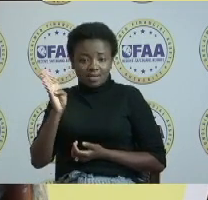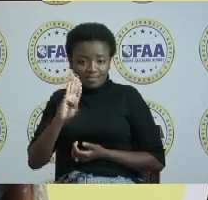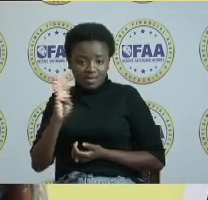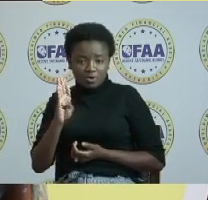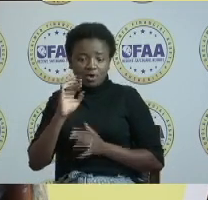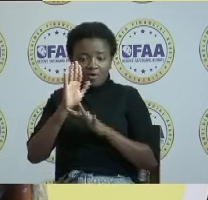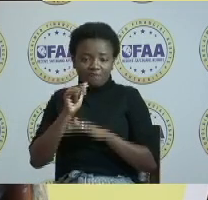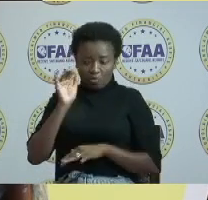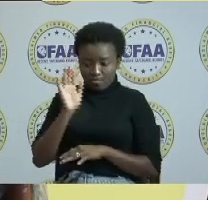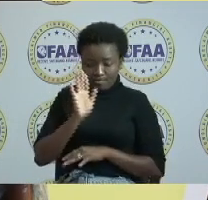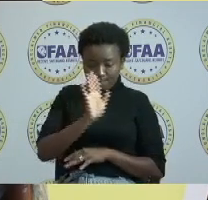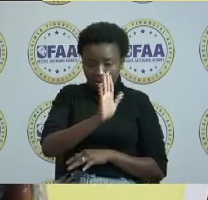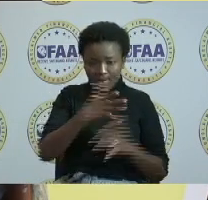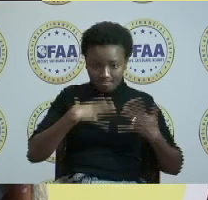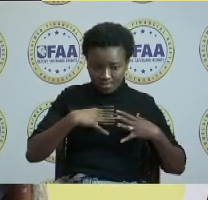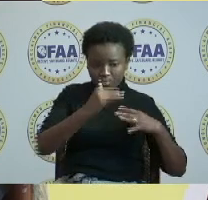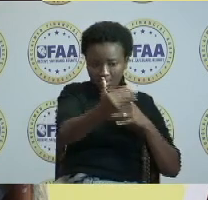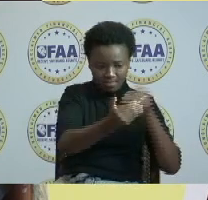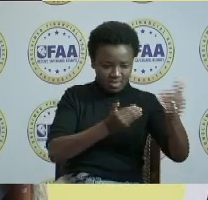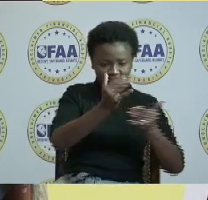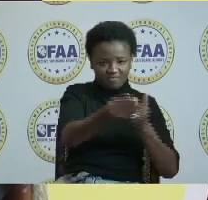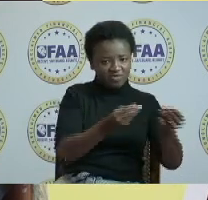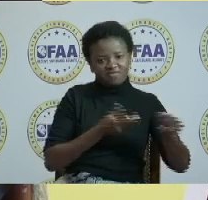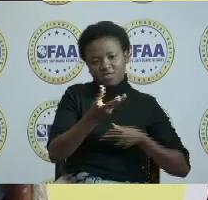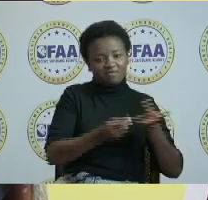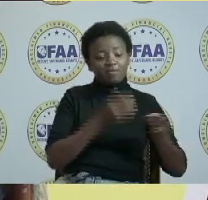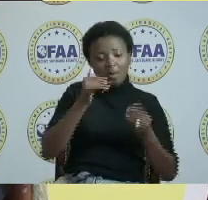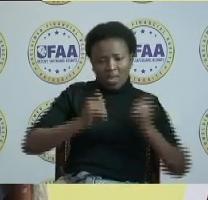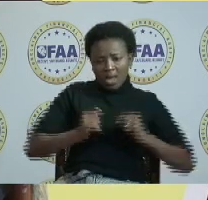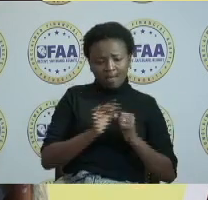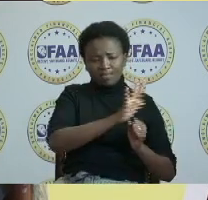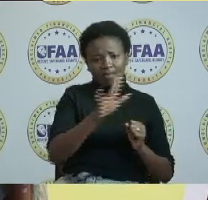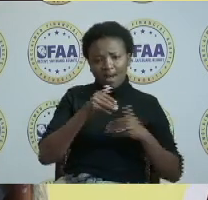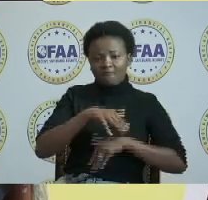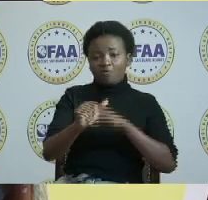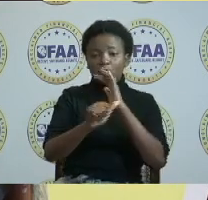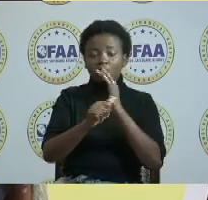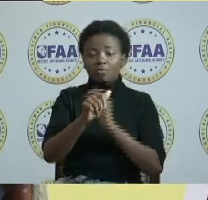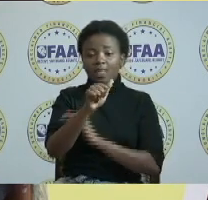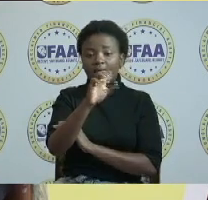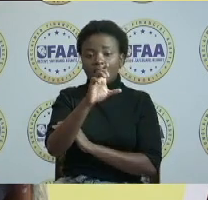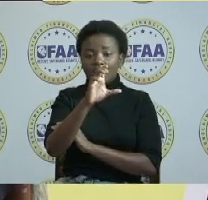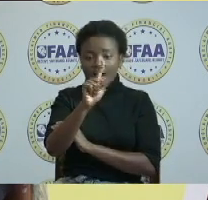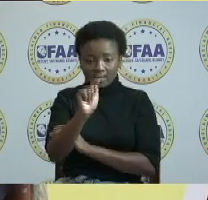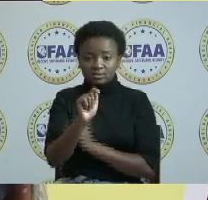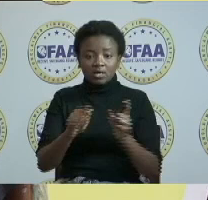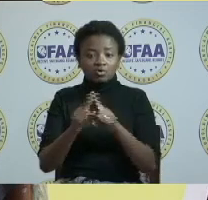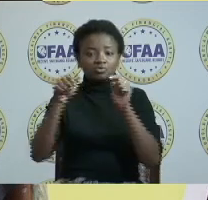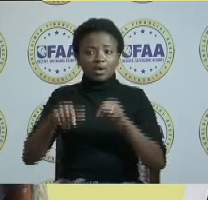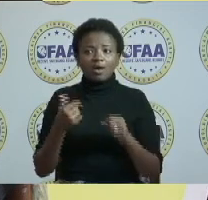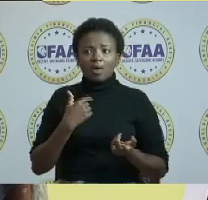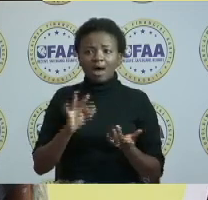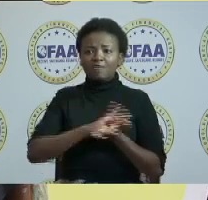from the holders. So we are grateful to those holders who are complying with this act. And to date, as of today, our